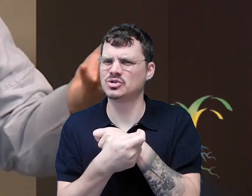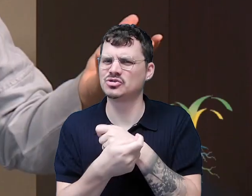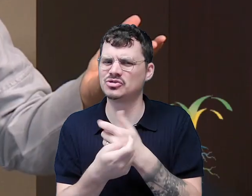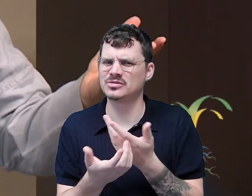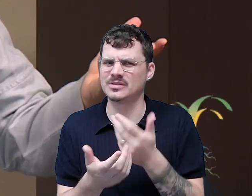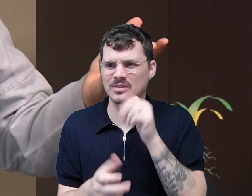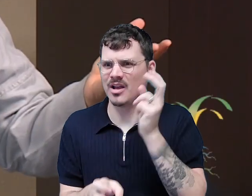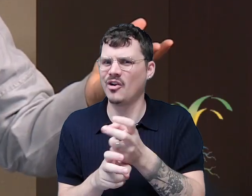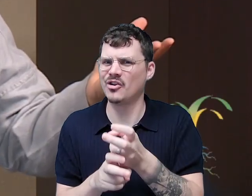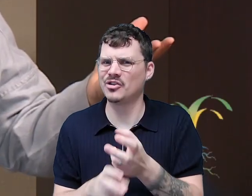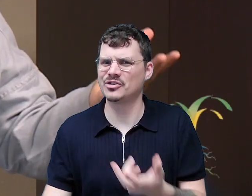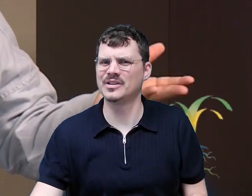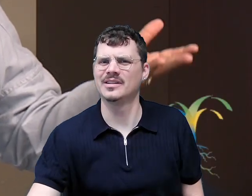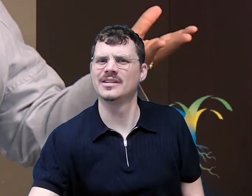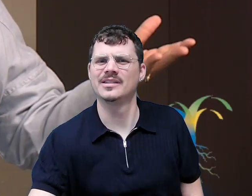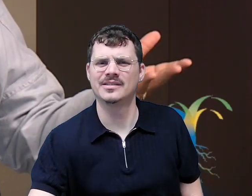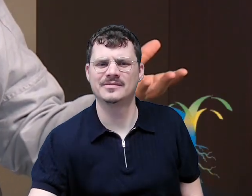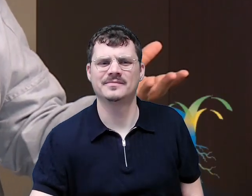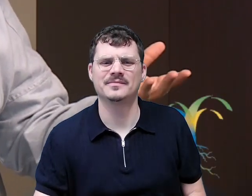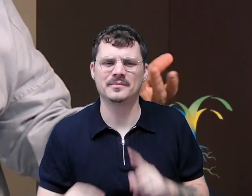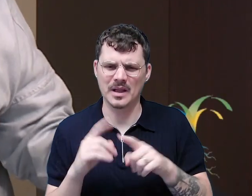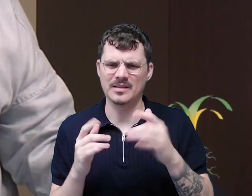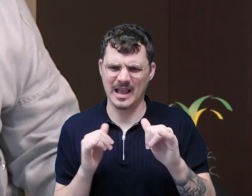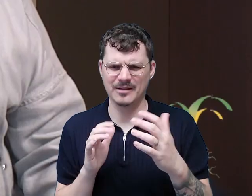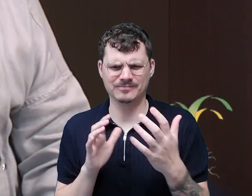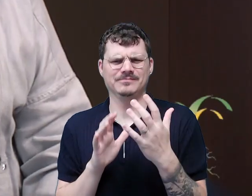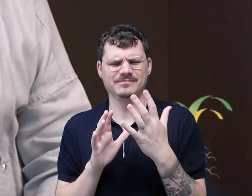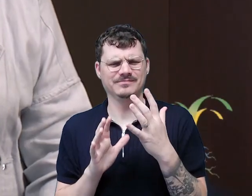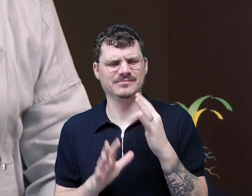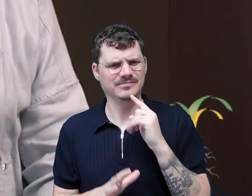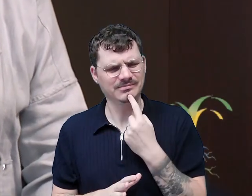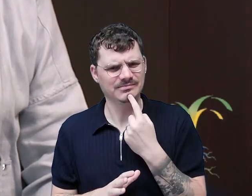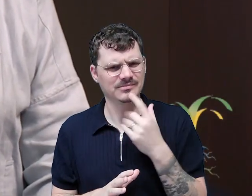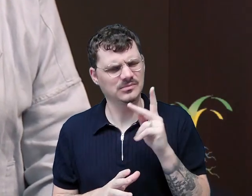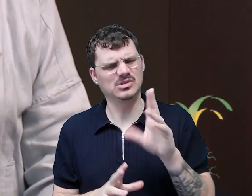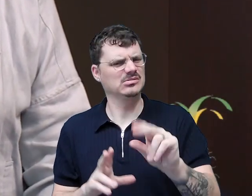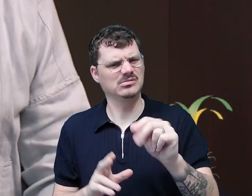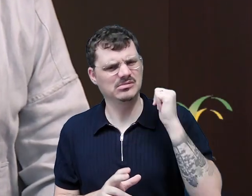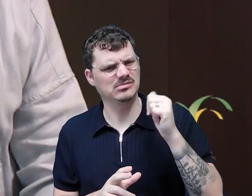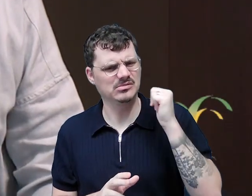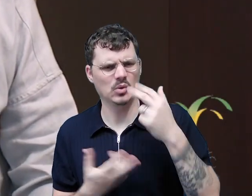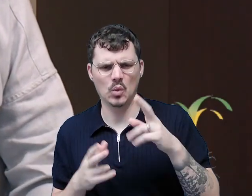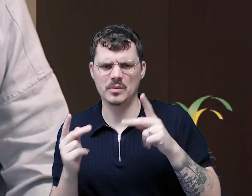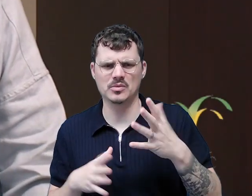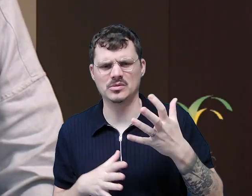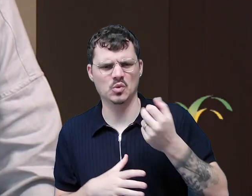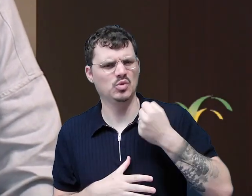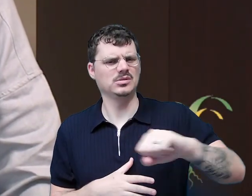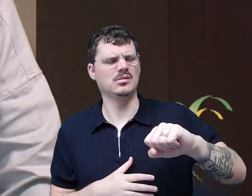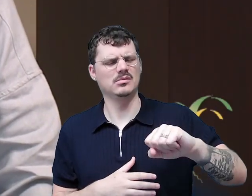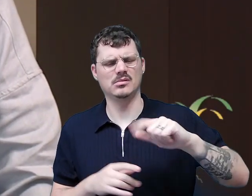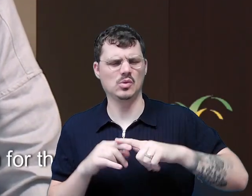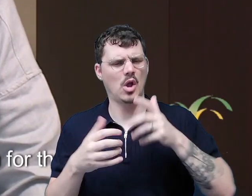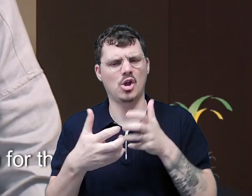not just switch them? It's not that hard. Yet the pushback is extreme. Like people